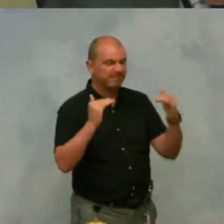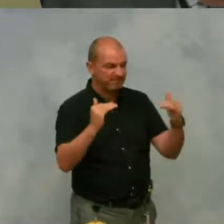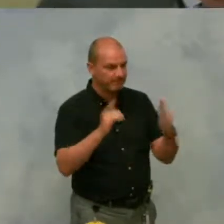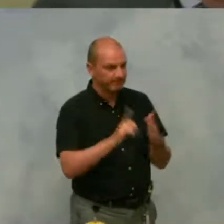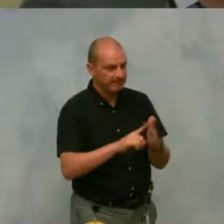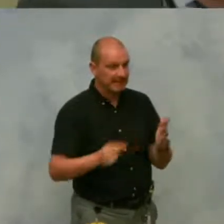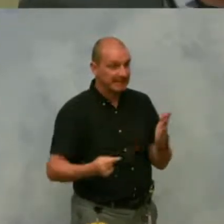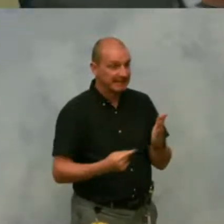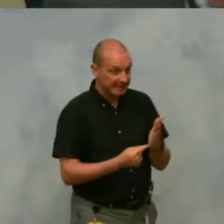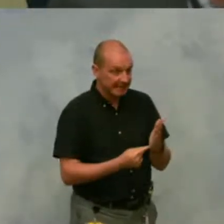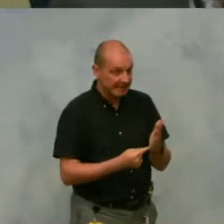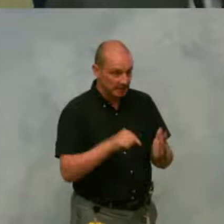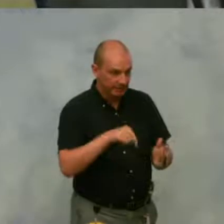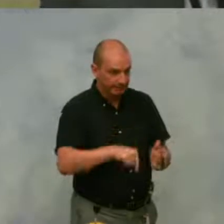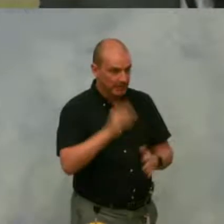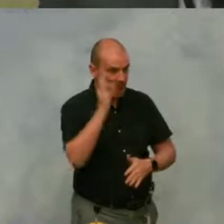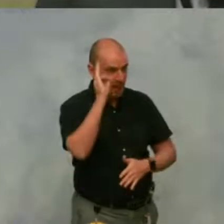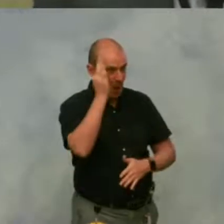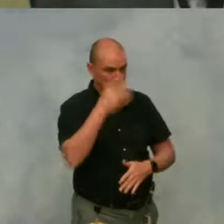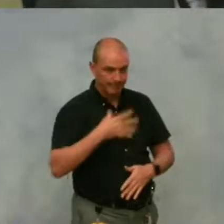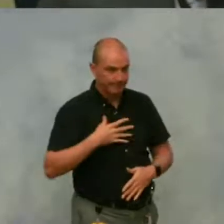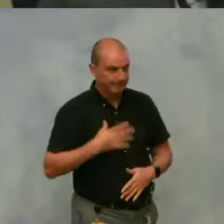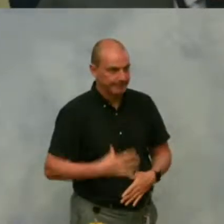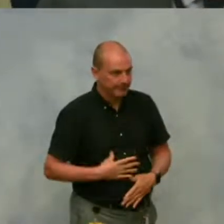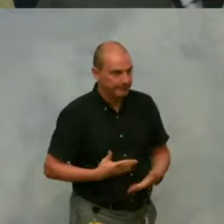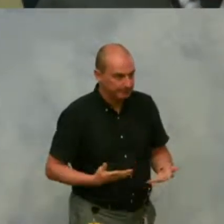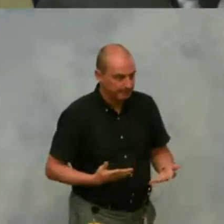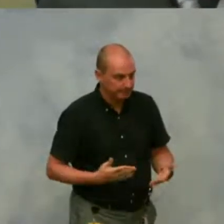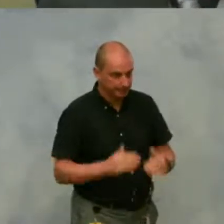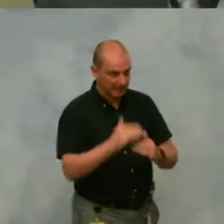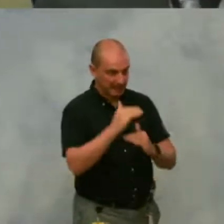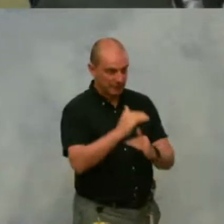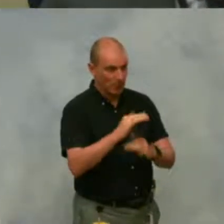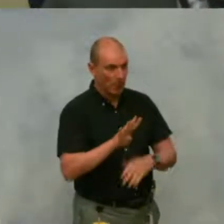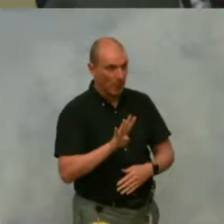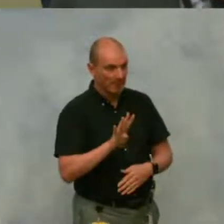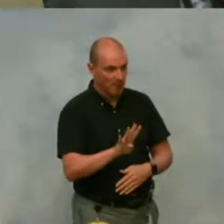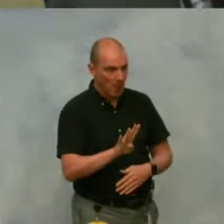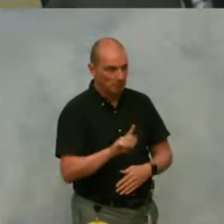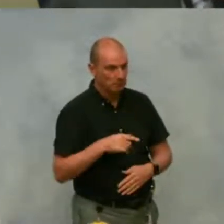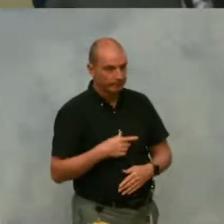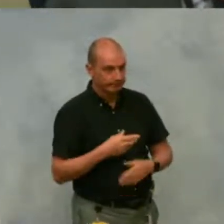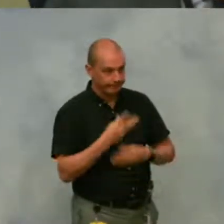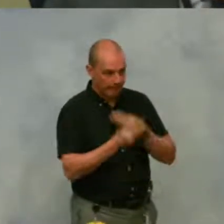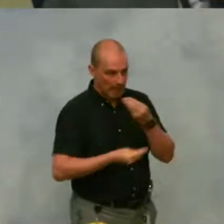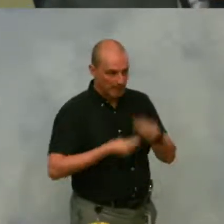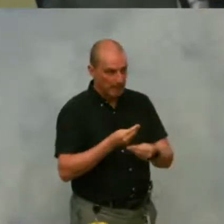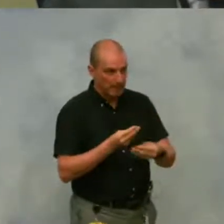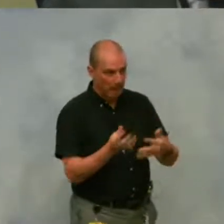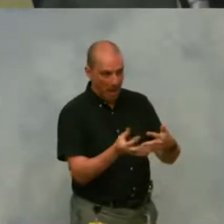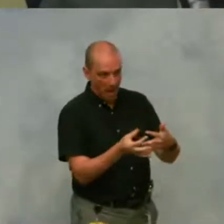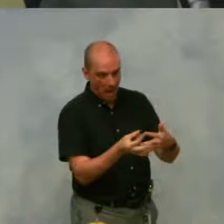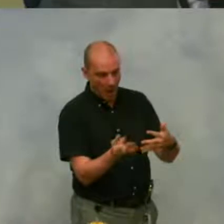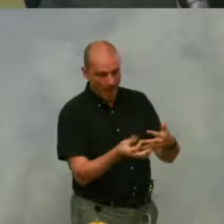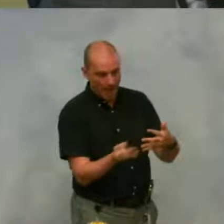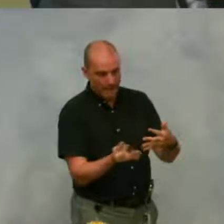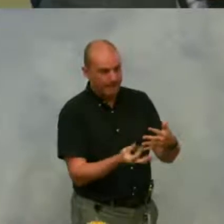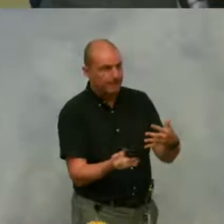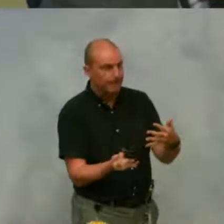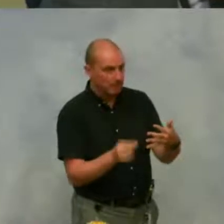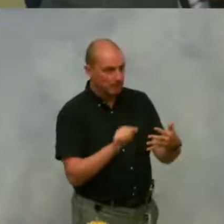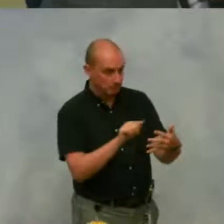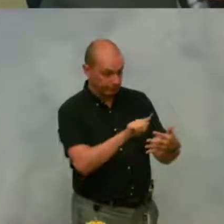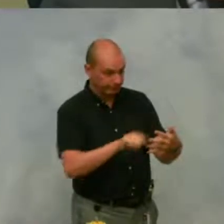the needs of the Council. Section 4 talks about some of the outcomes of the plan. It outlines the